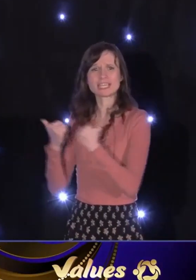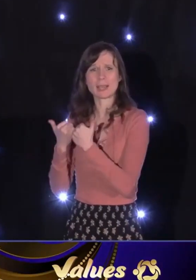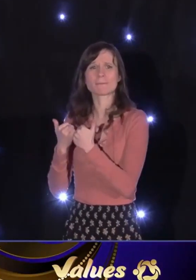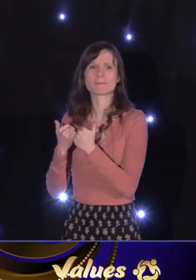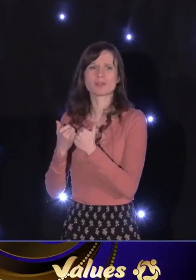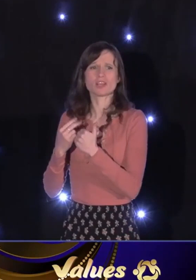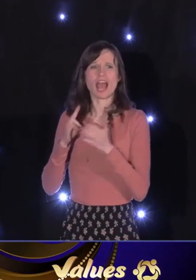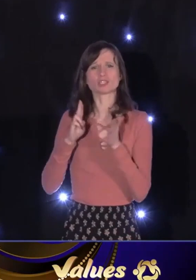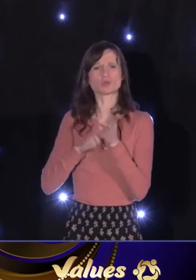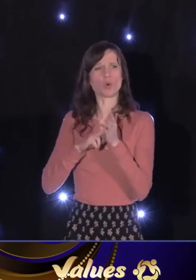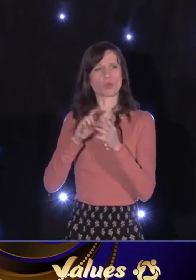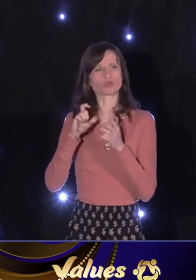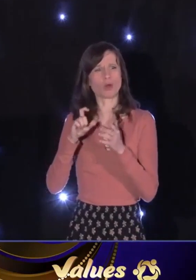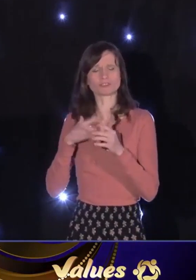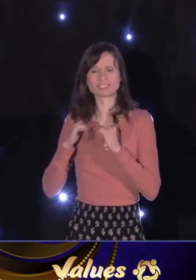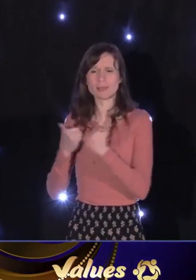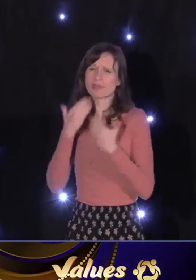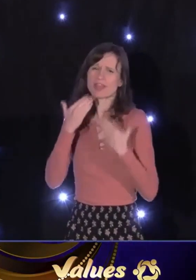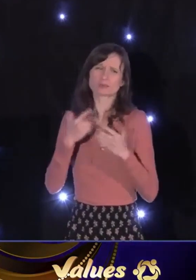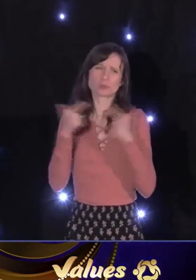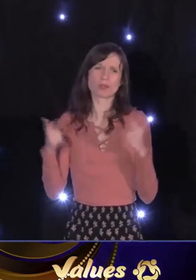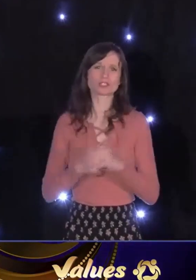team. Thank you so much.